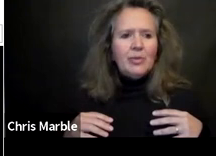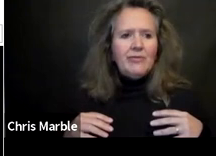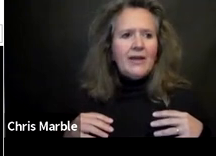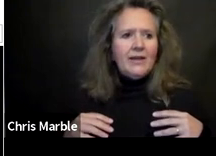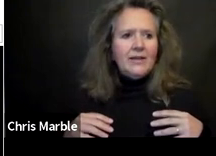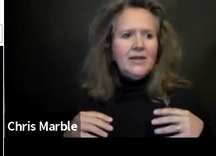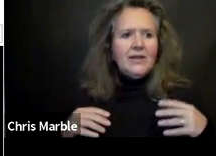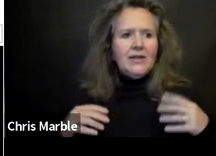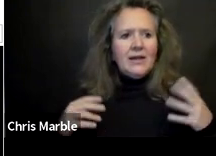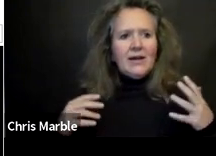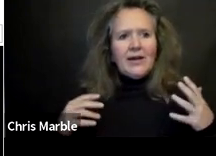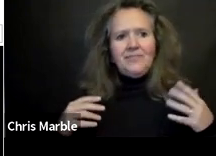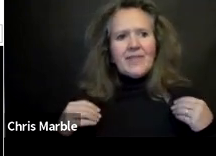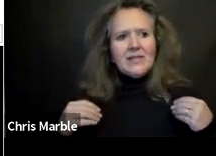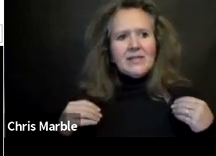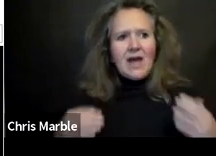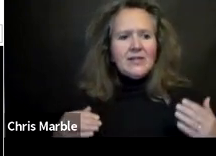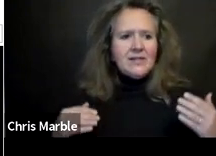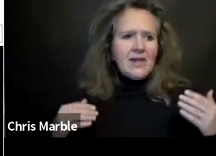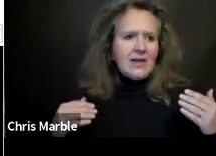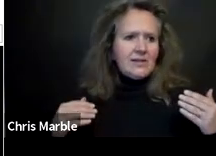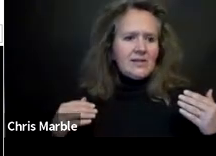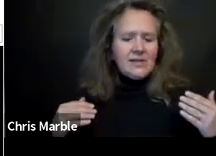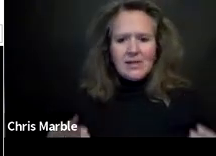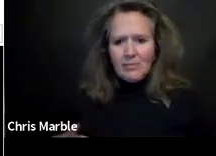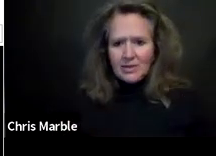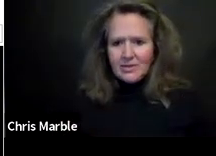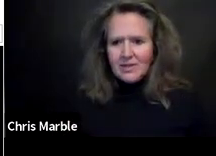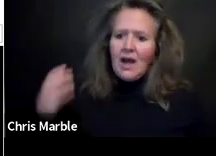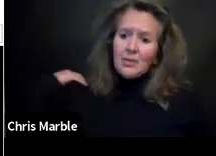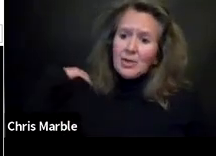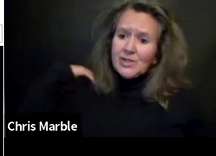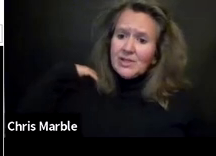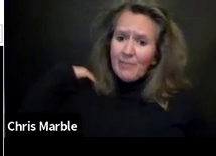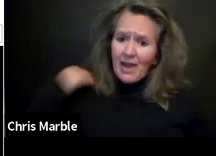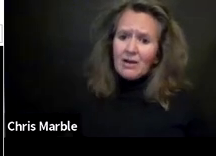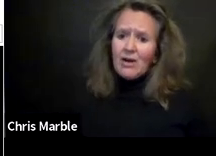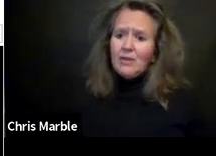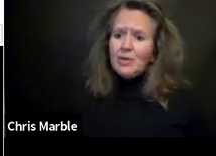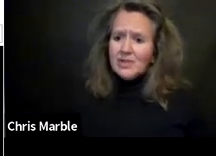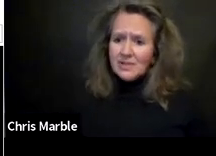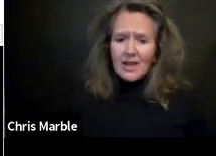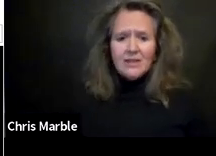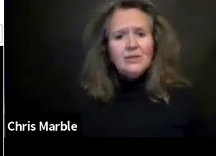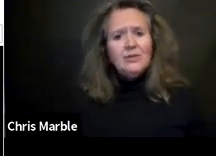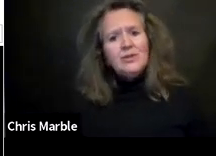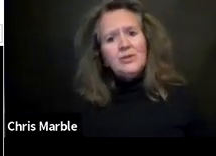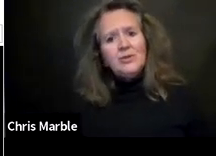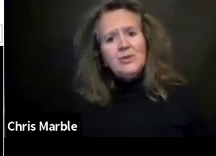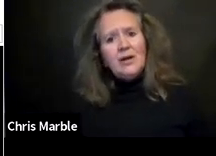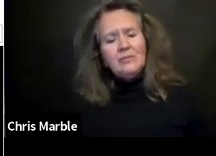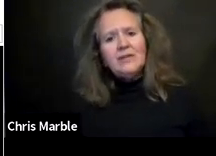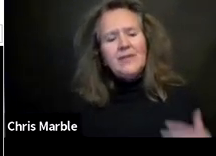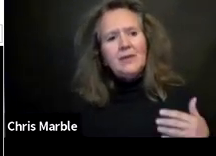way of providing signs and symbols on a person's back or on a person's leg to